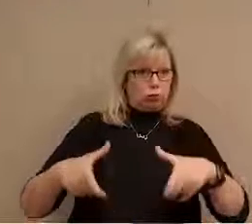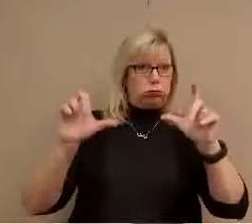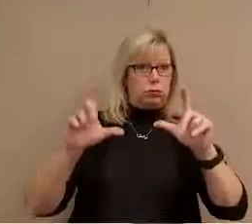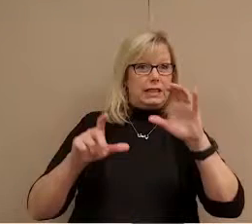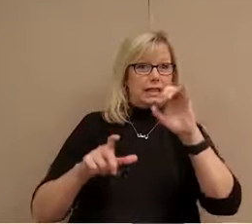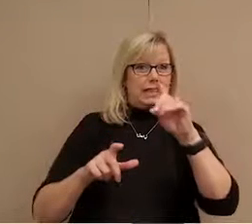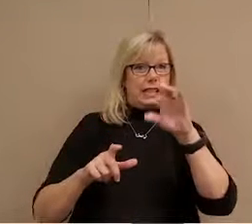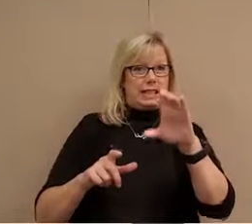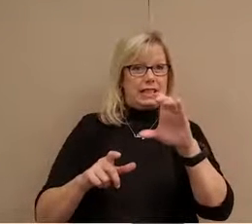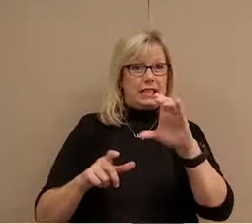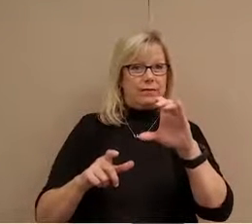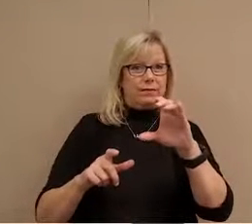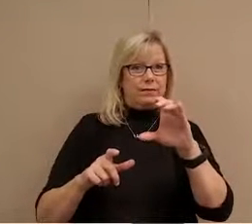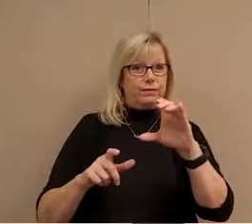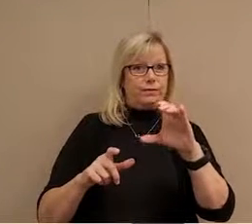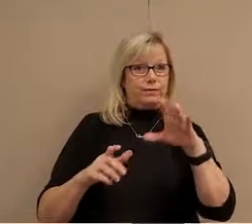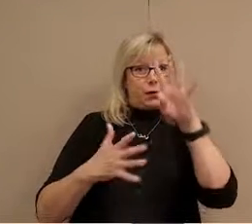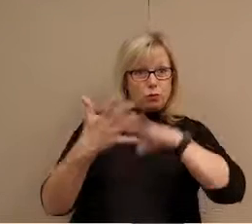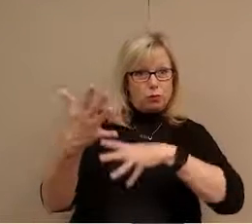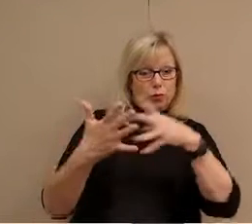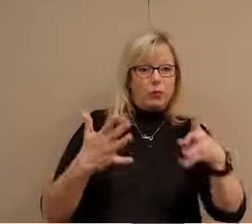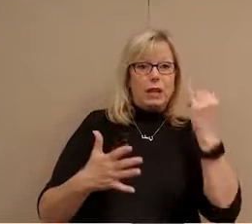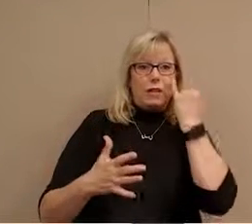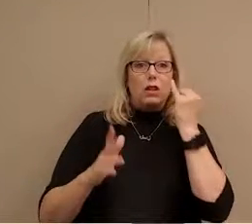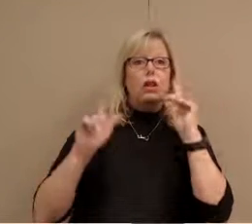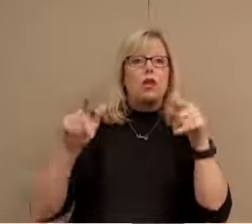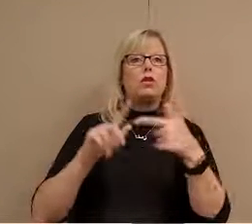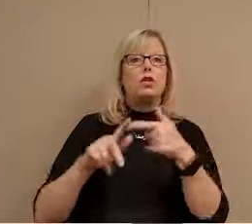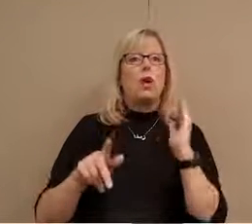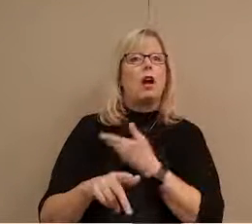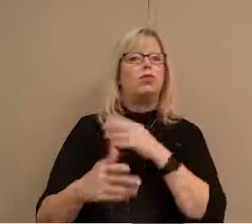talked about? So if you go out to our guidance